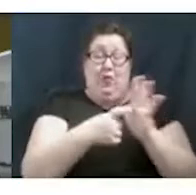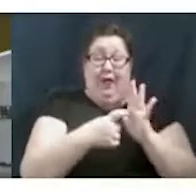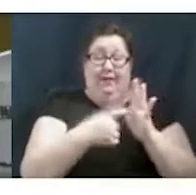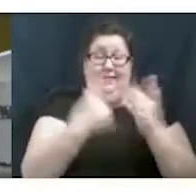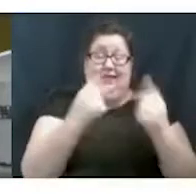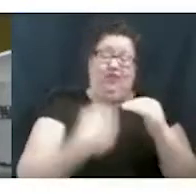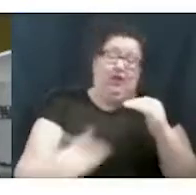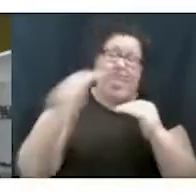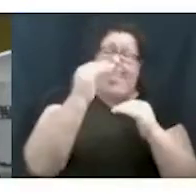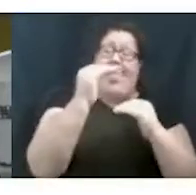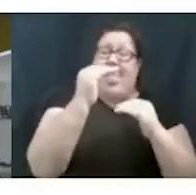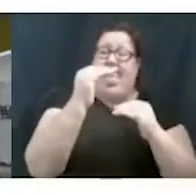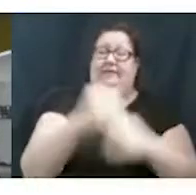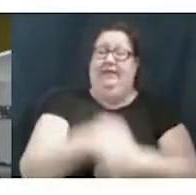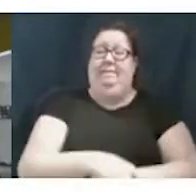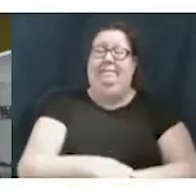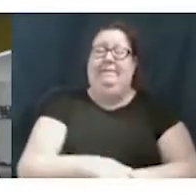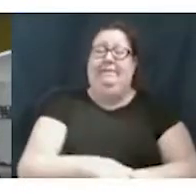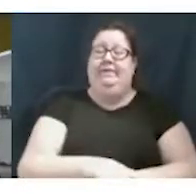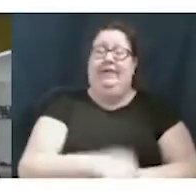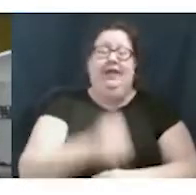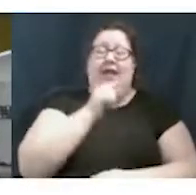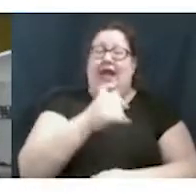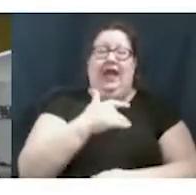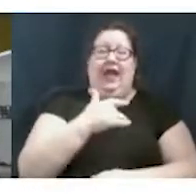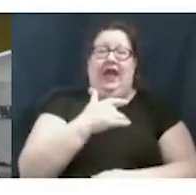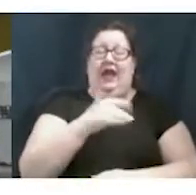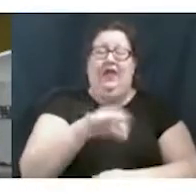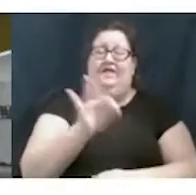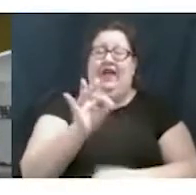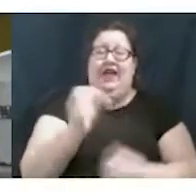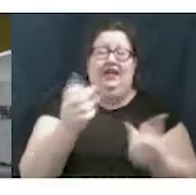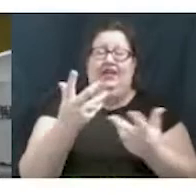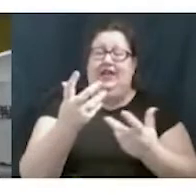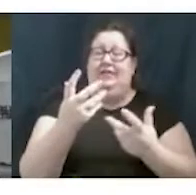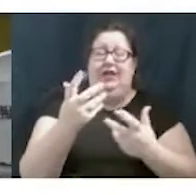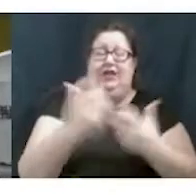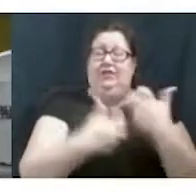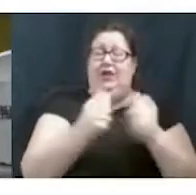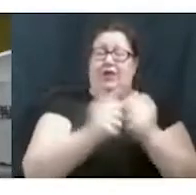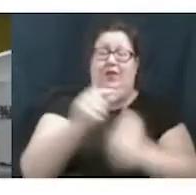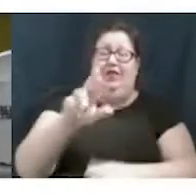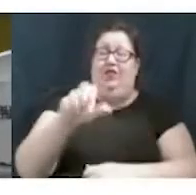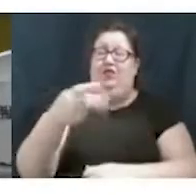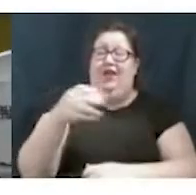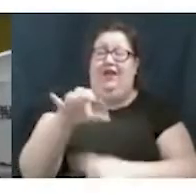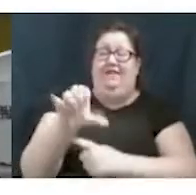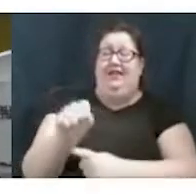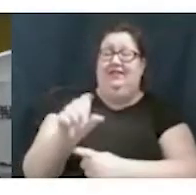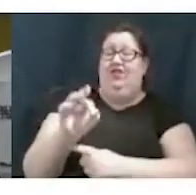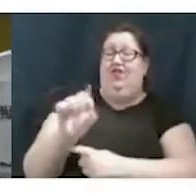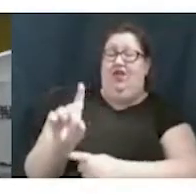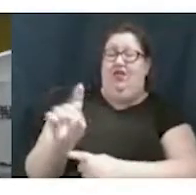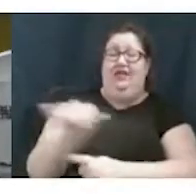them. I don't find as much issues with the graphics card as I was with the RAM.